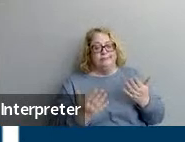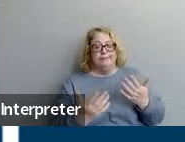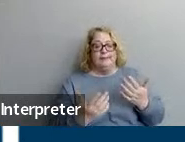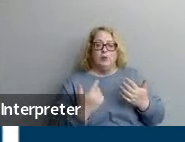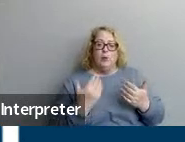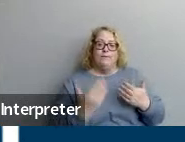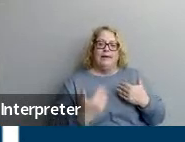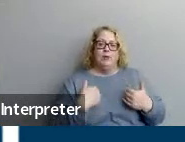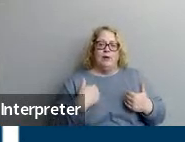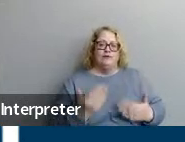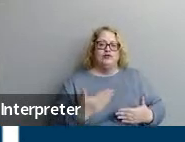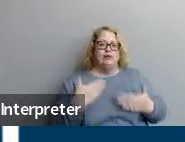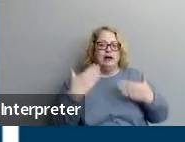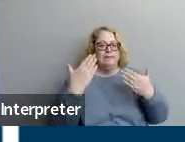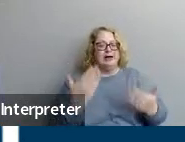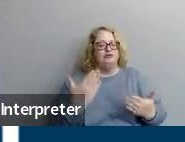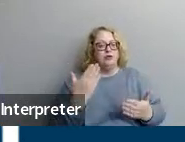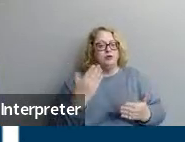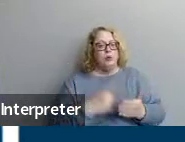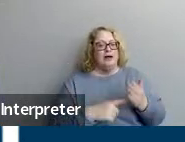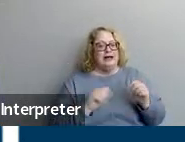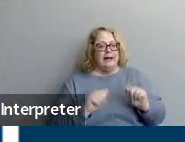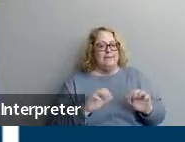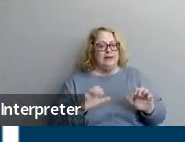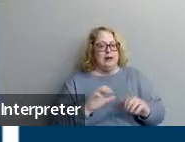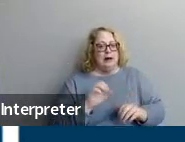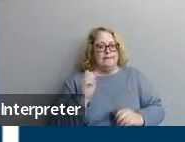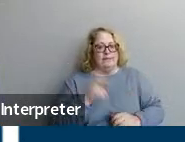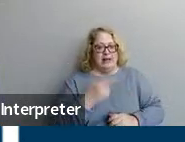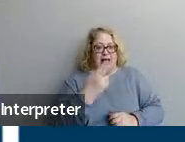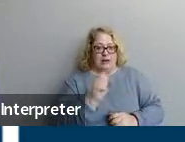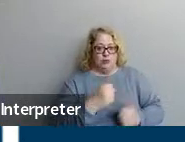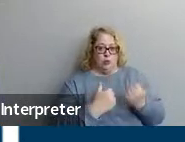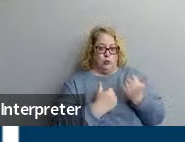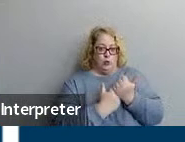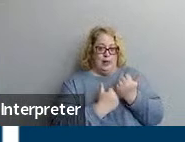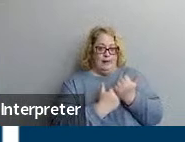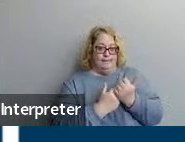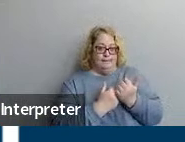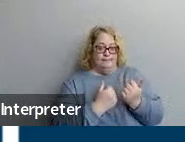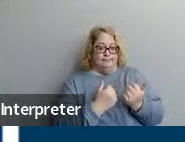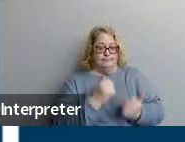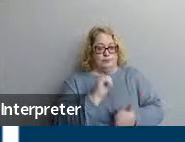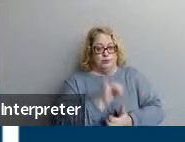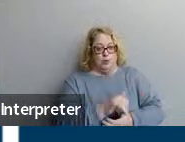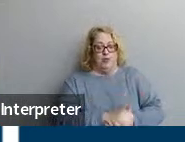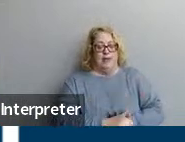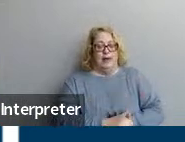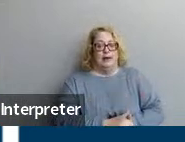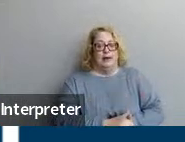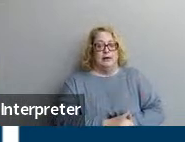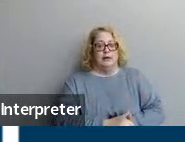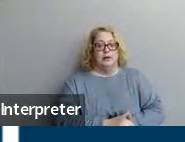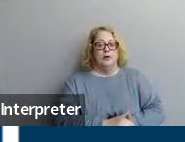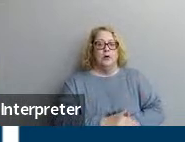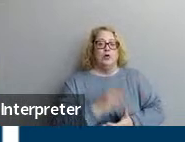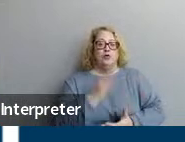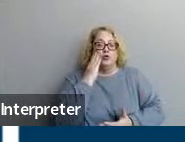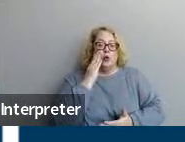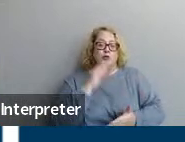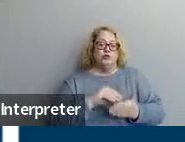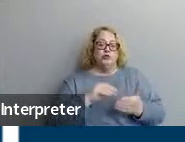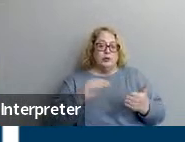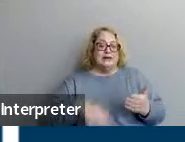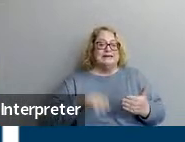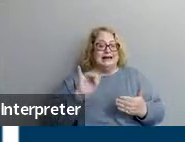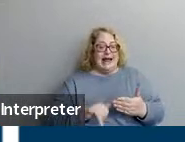some recommendations for what might be done back in the high school to help support that. And do know that students may stay in their high